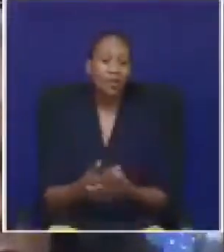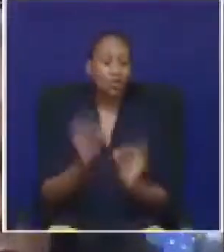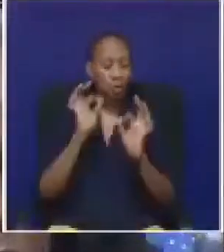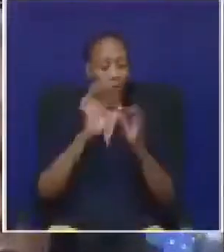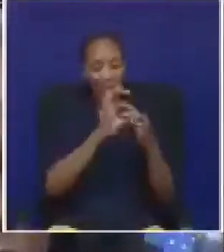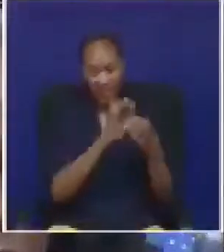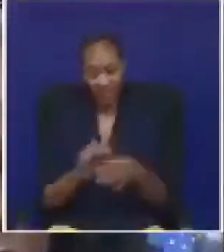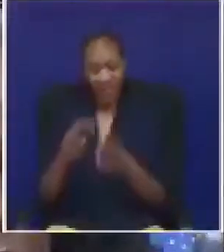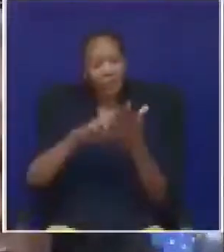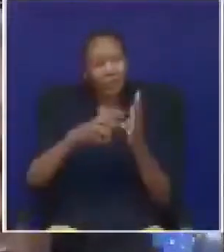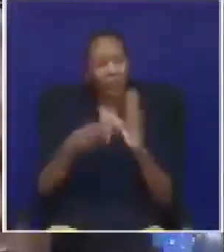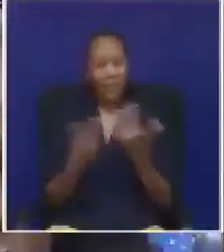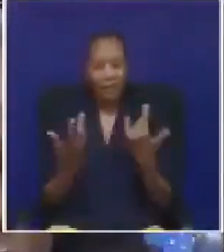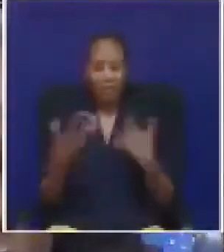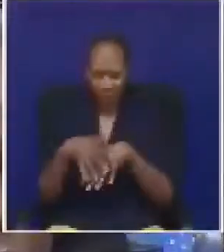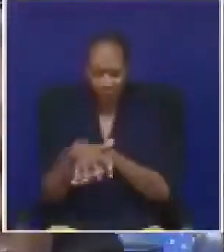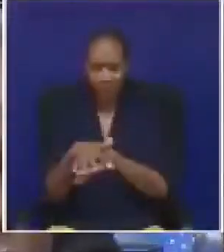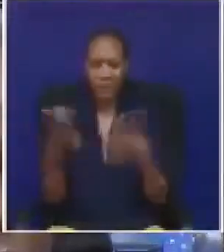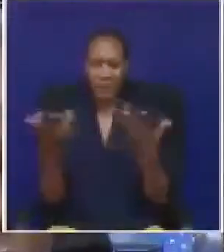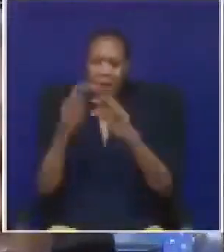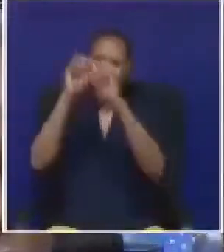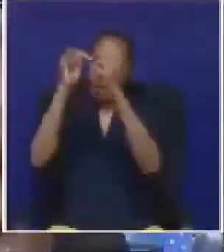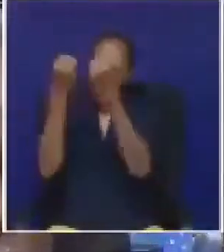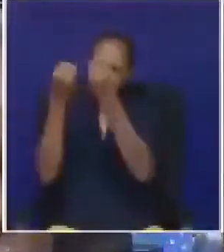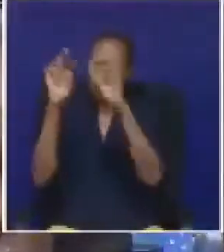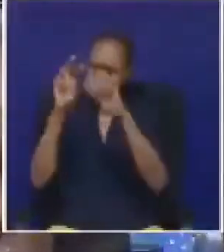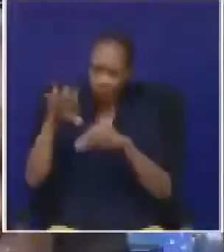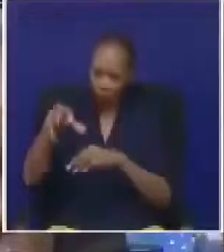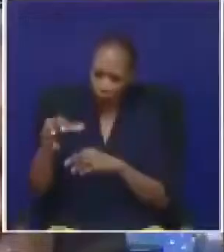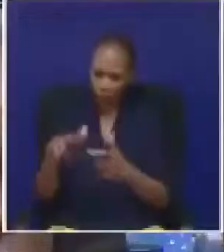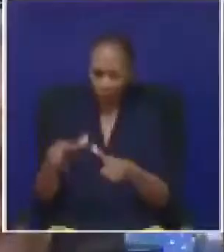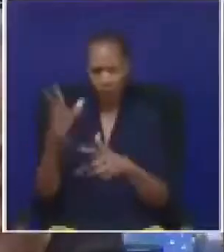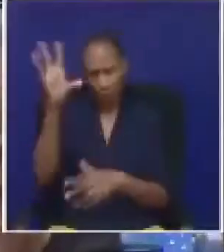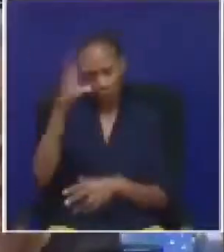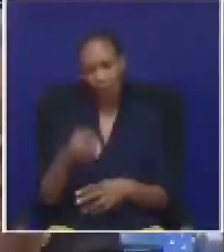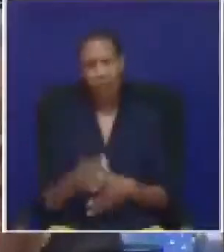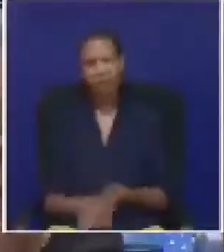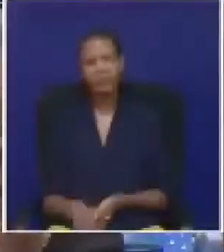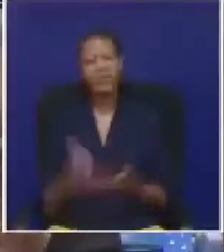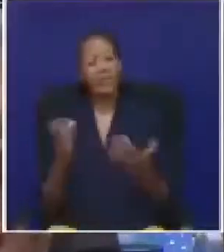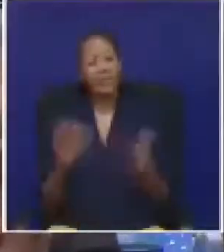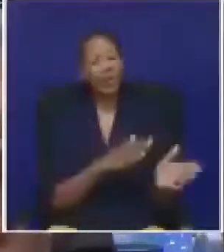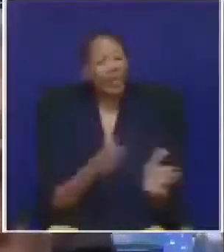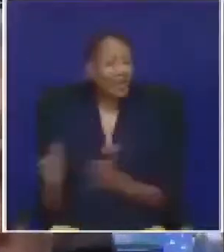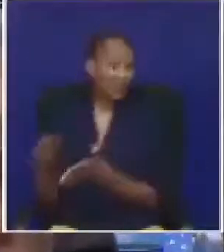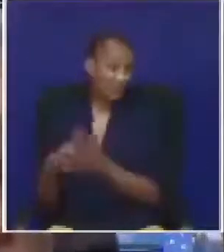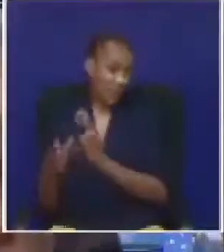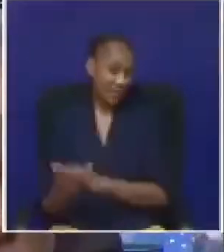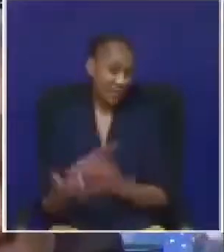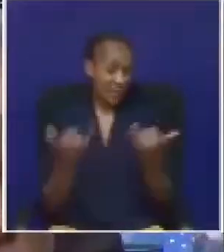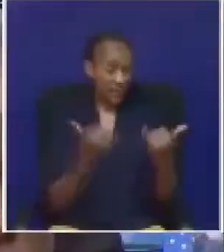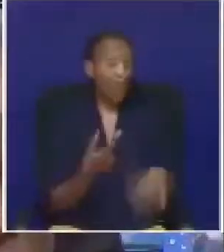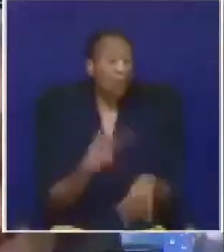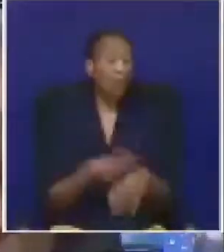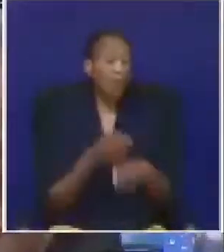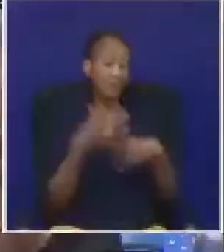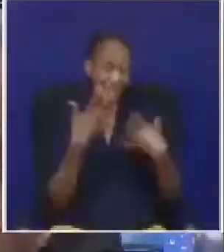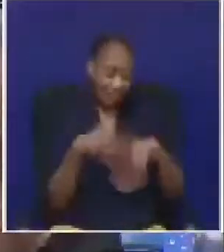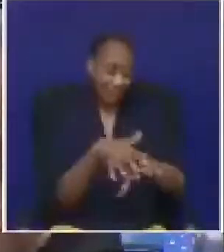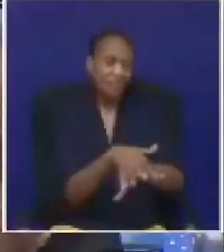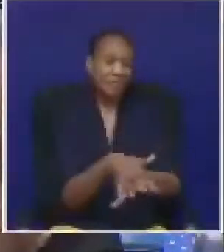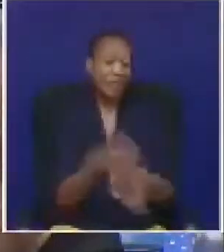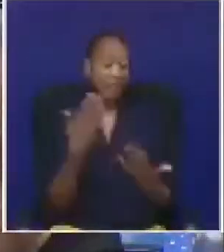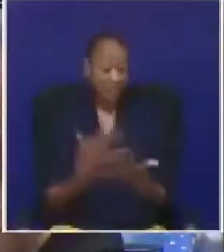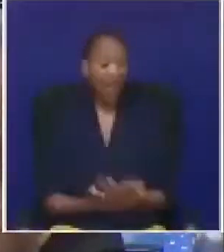and implementation across all spheres of government. However, as we move from planning to implementation, the real test of the